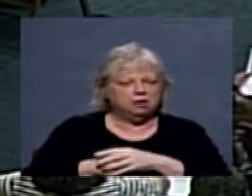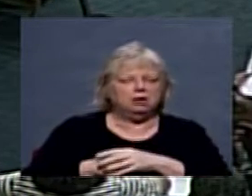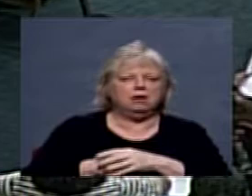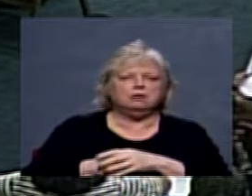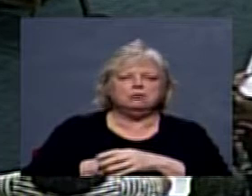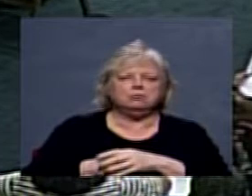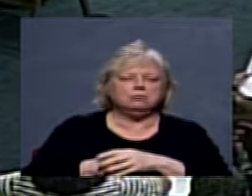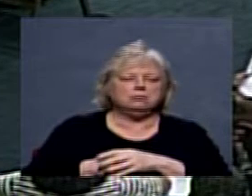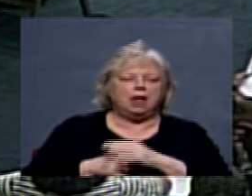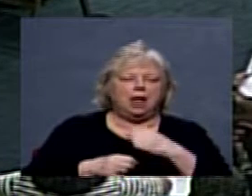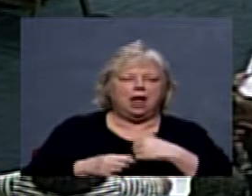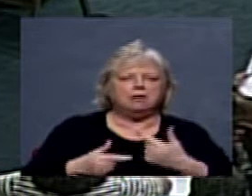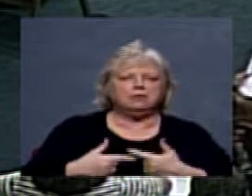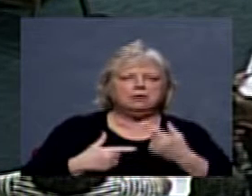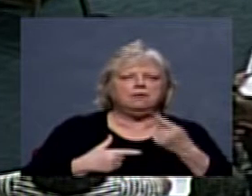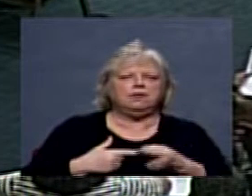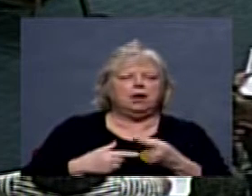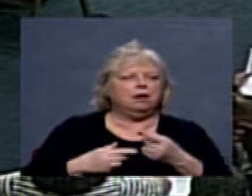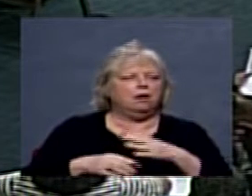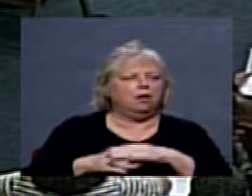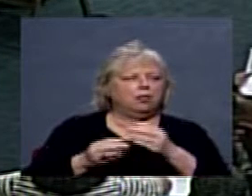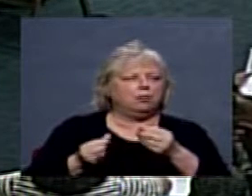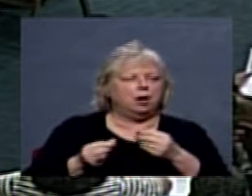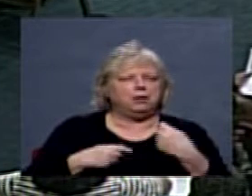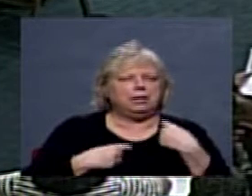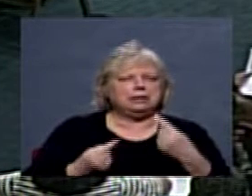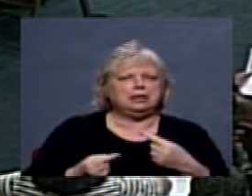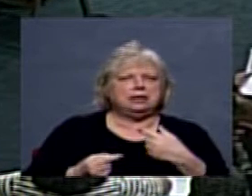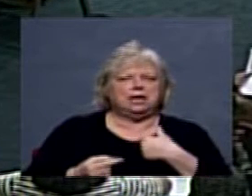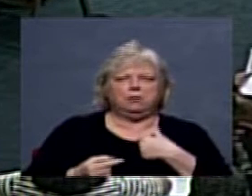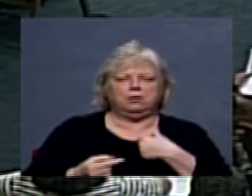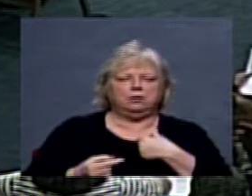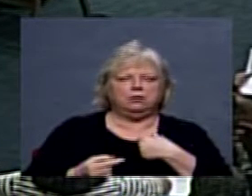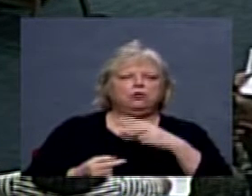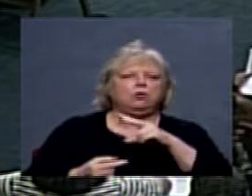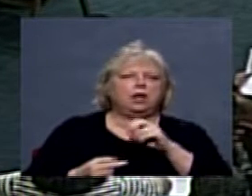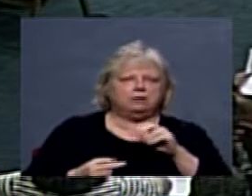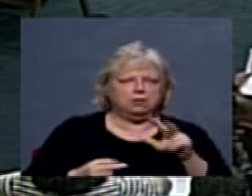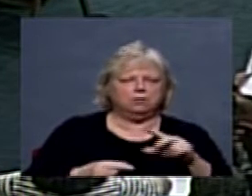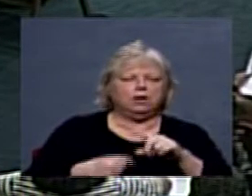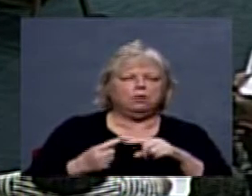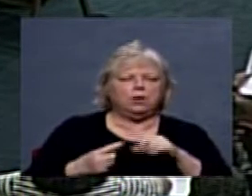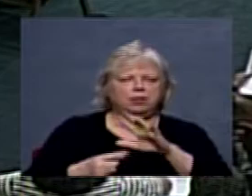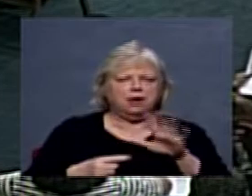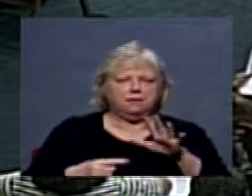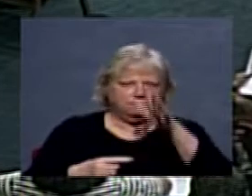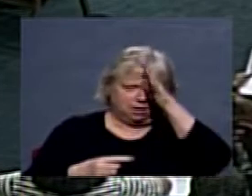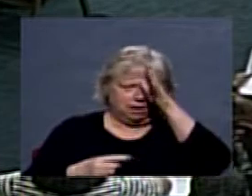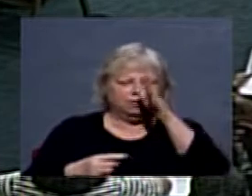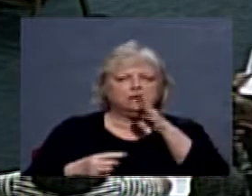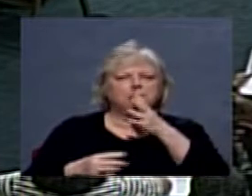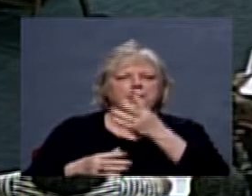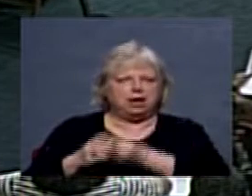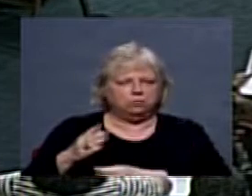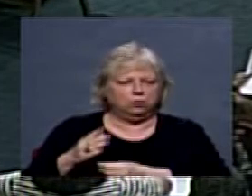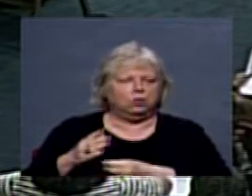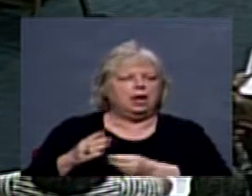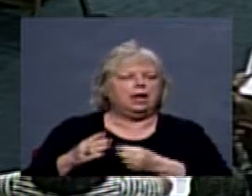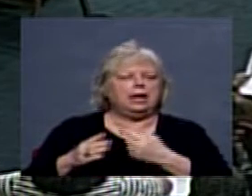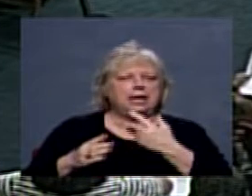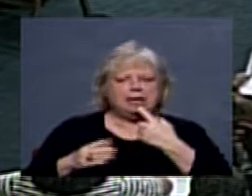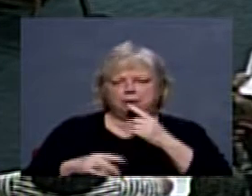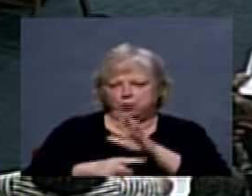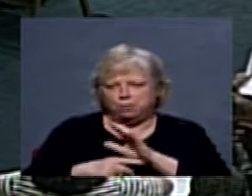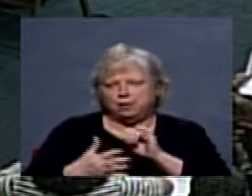I've been on the property since '03 when their dad passed away. I promised him at that time I'd do my best to help take care